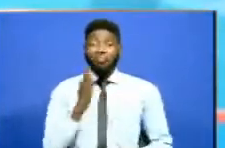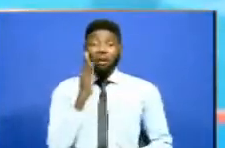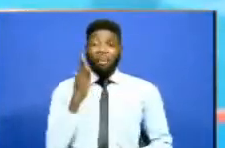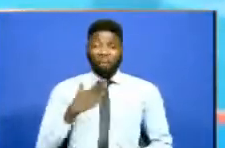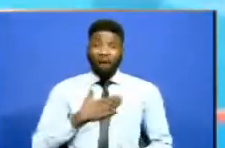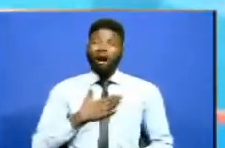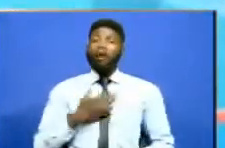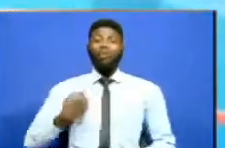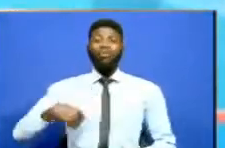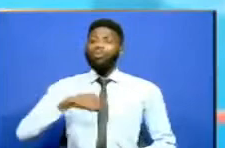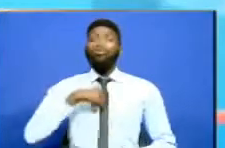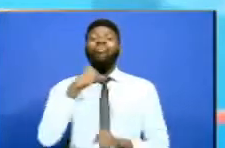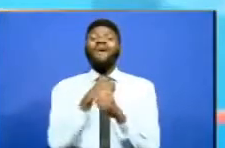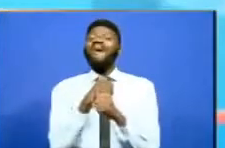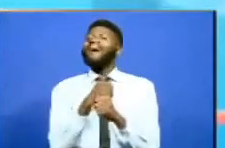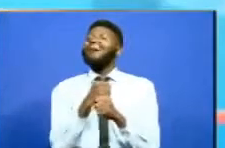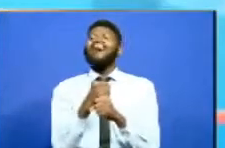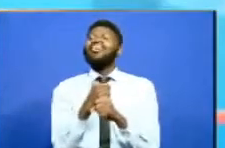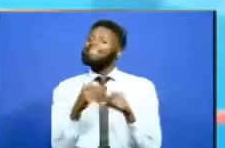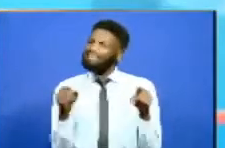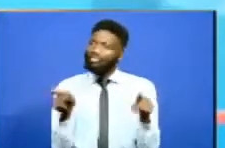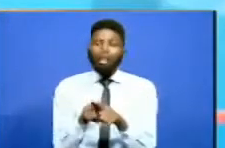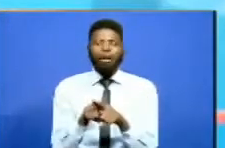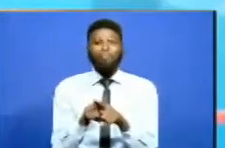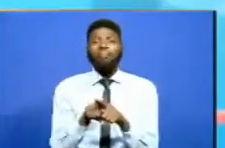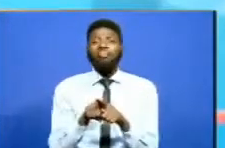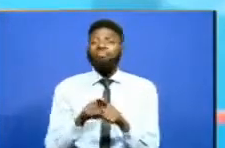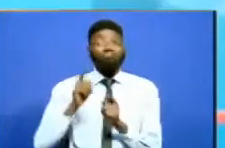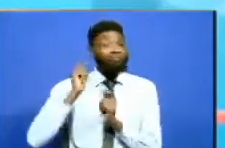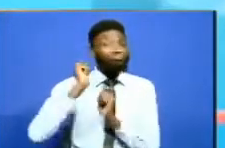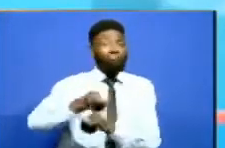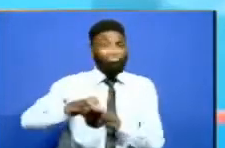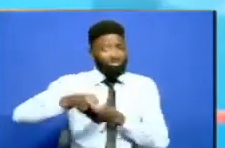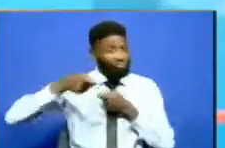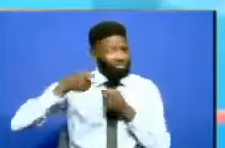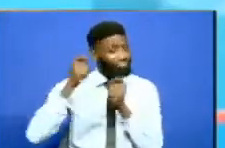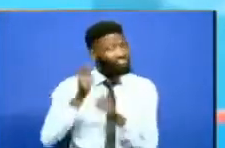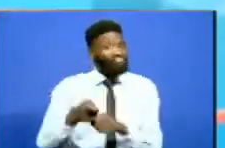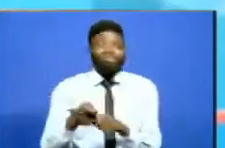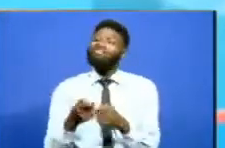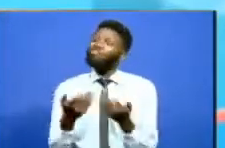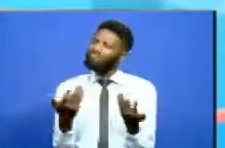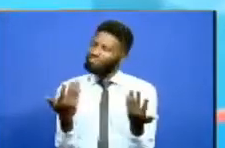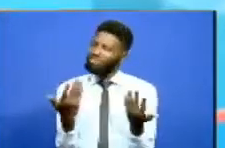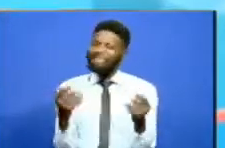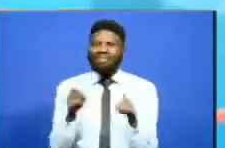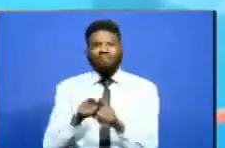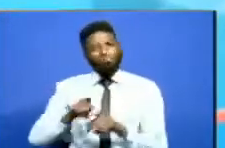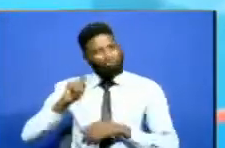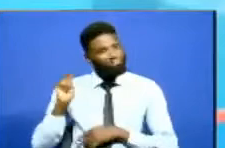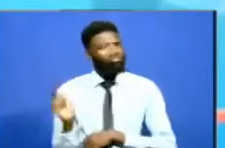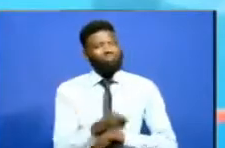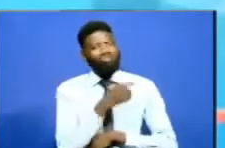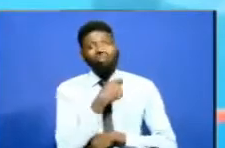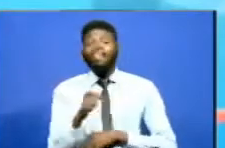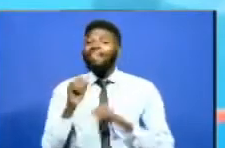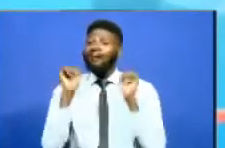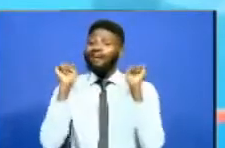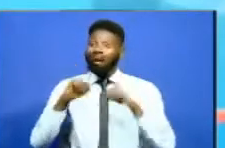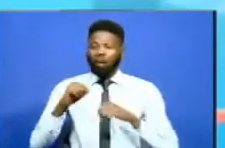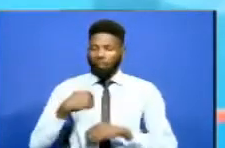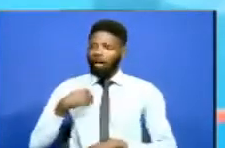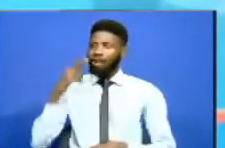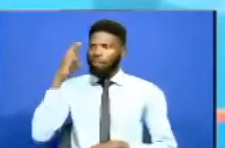plowing, we would go to the shamba, hold the oxen, jembe, and go on with it. We would slash, we would do things. Personally, I remember